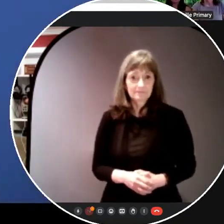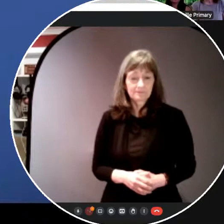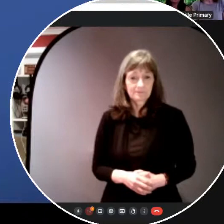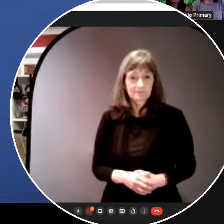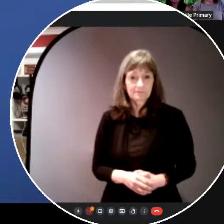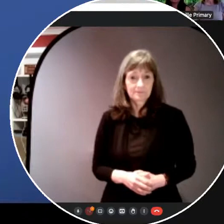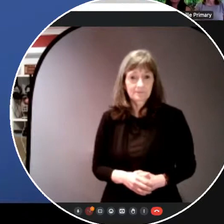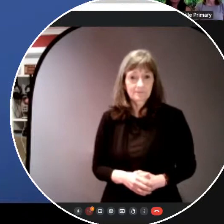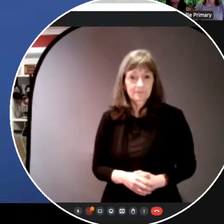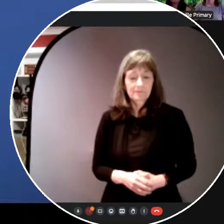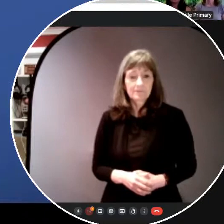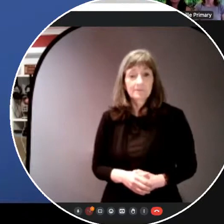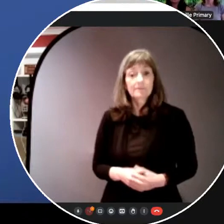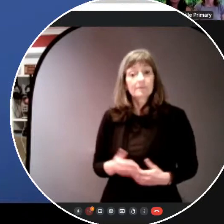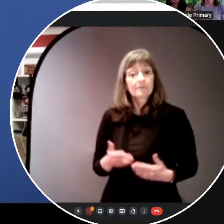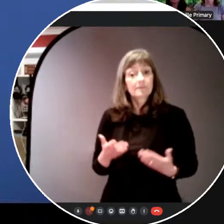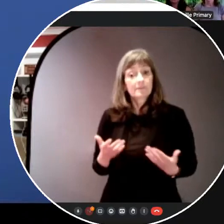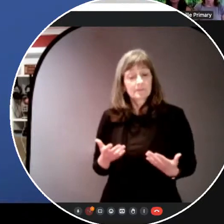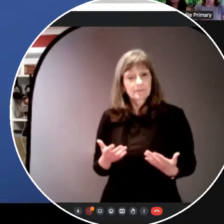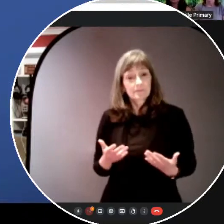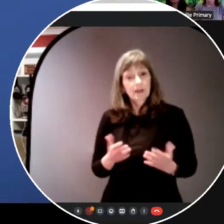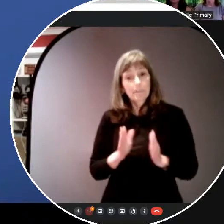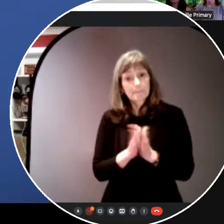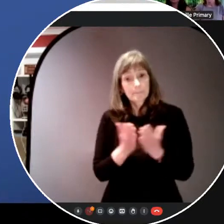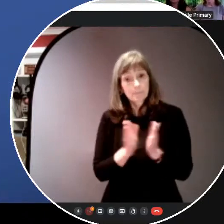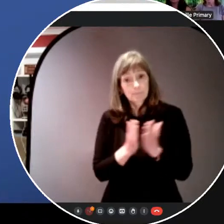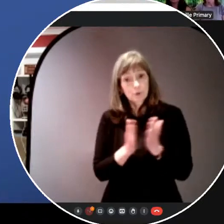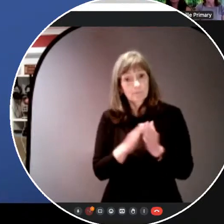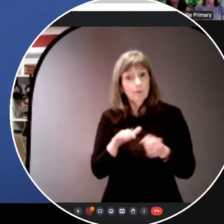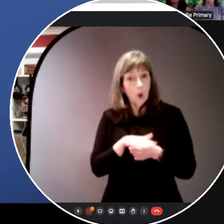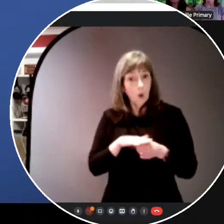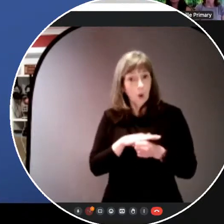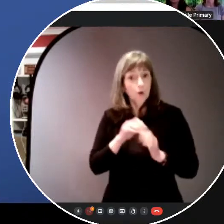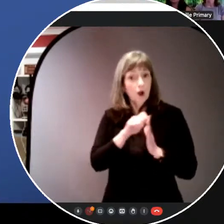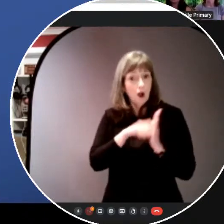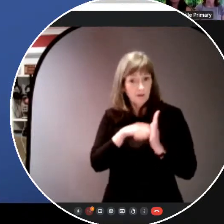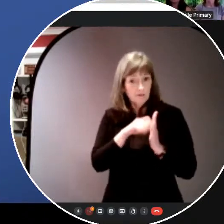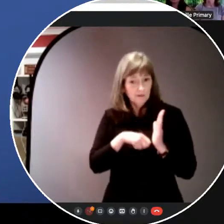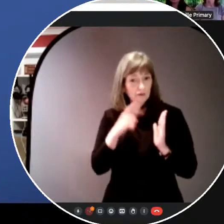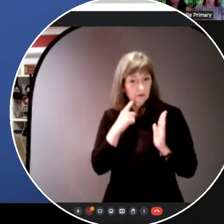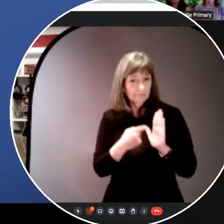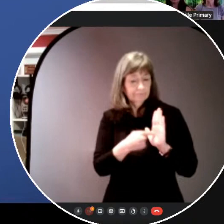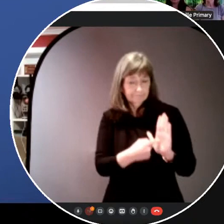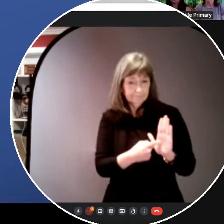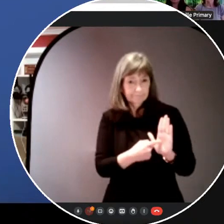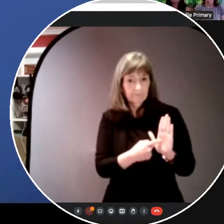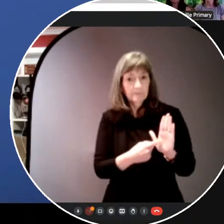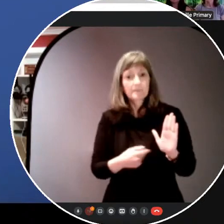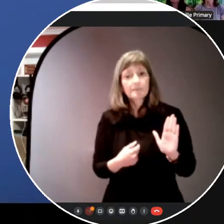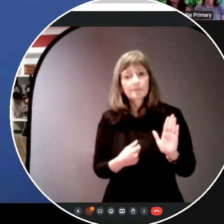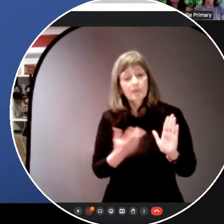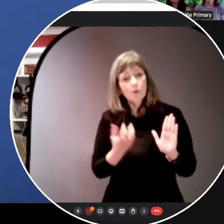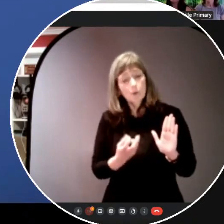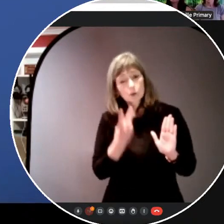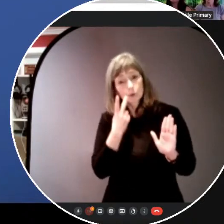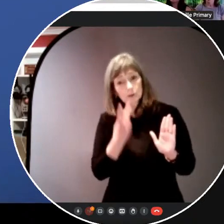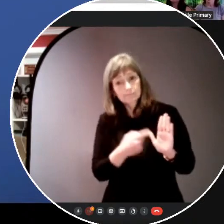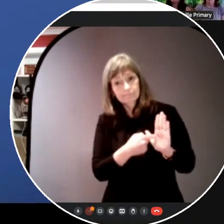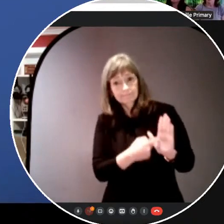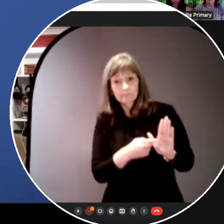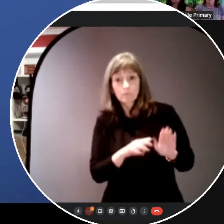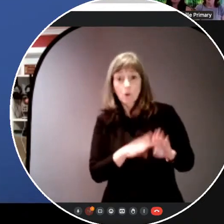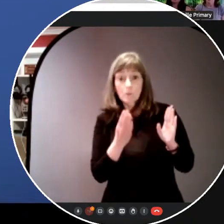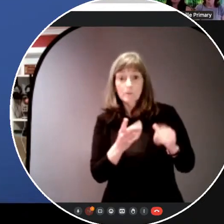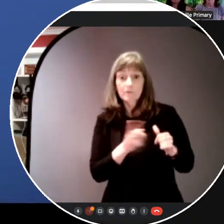So right here we have a book that's written by a local author, Je suis Jacquitar, and I wanted to post this as a beginning slide